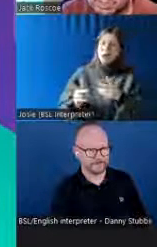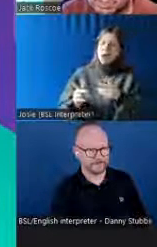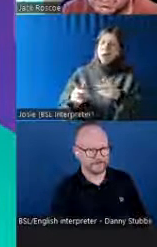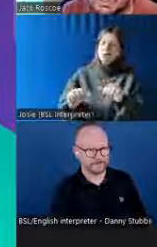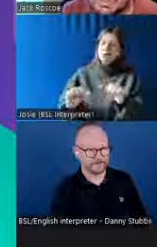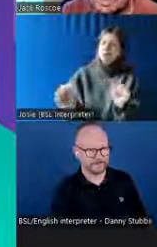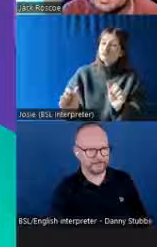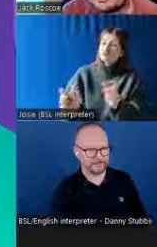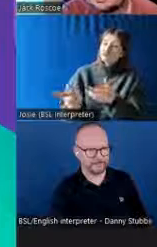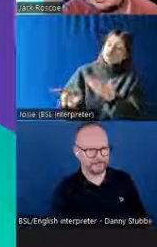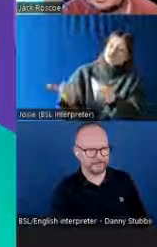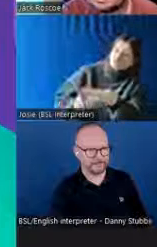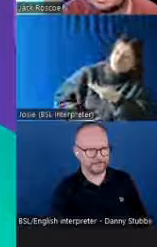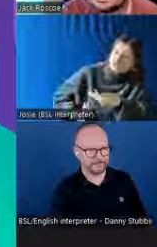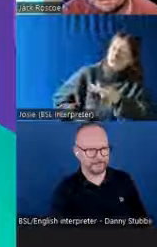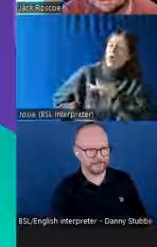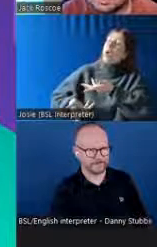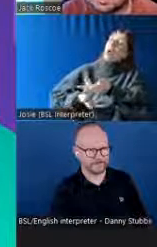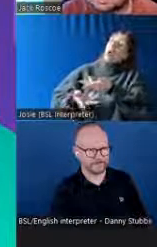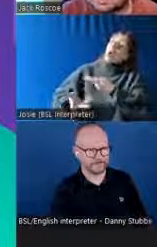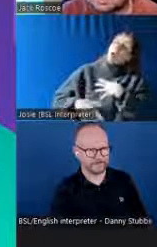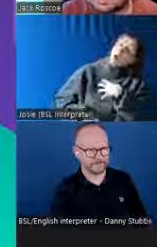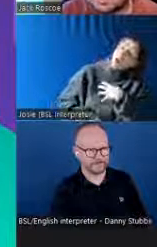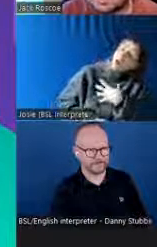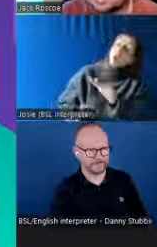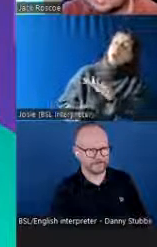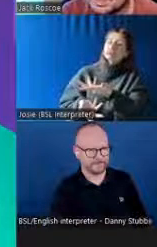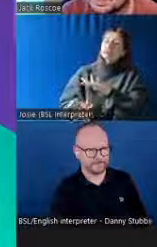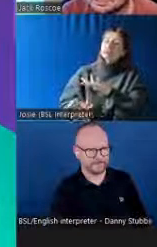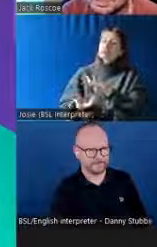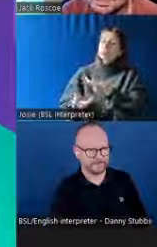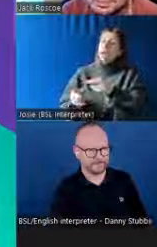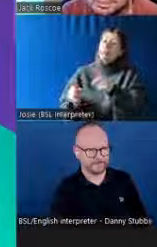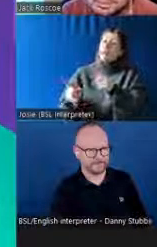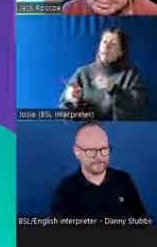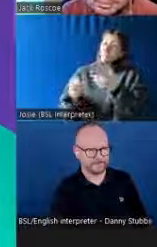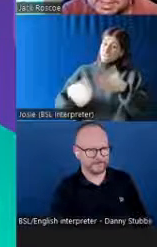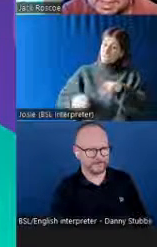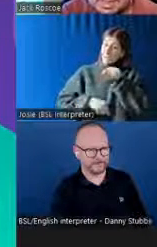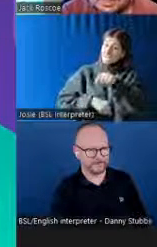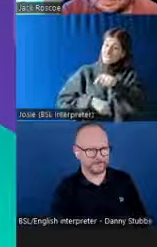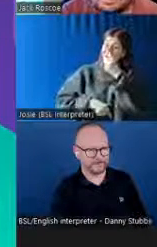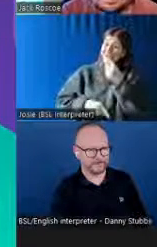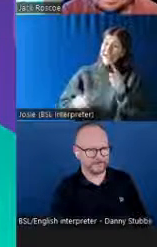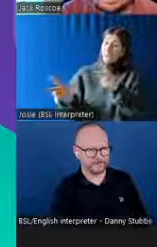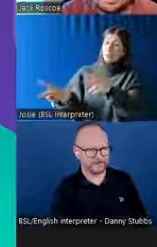temperature of an audience and give you quotes that will illustrate your research findings.